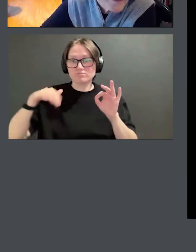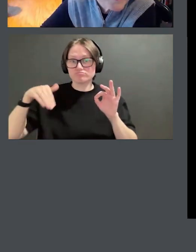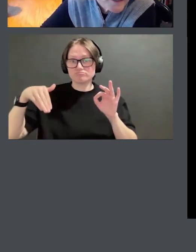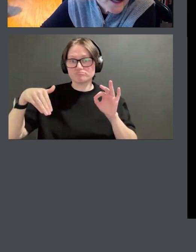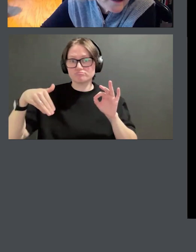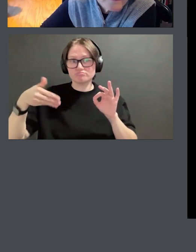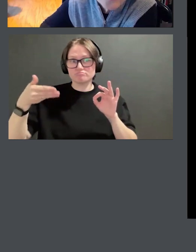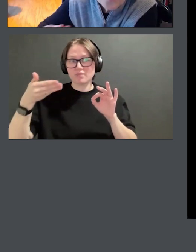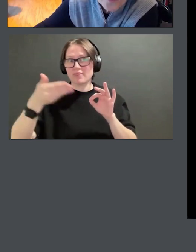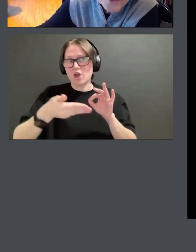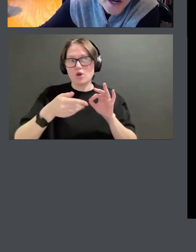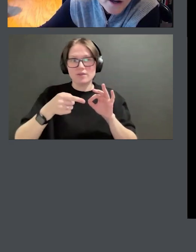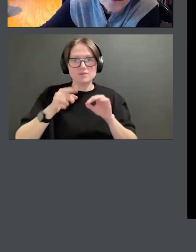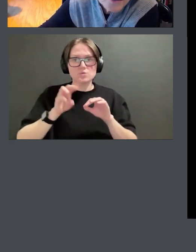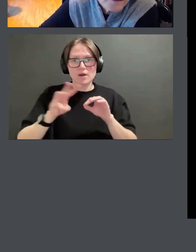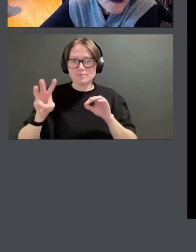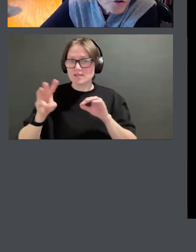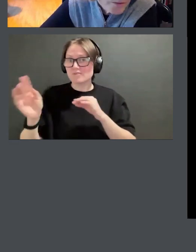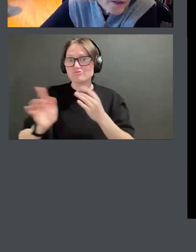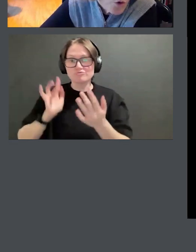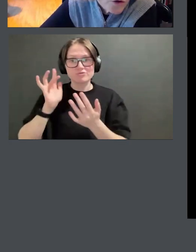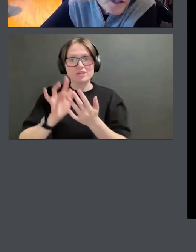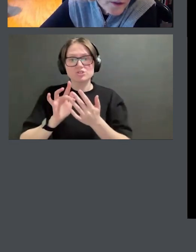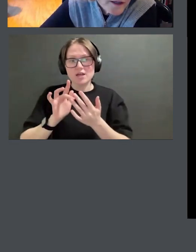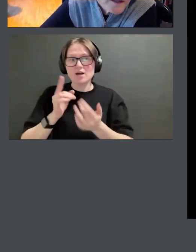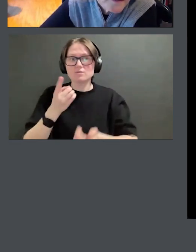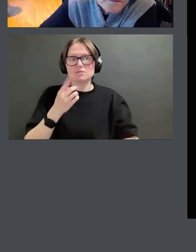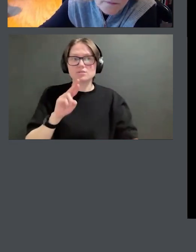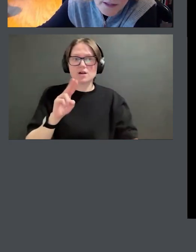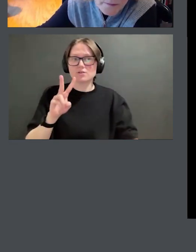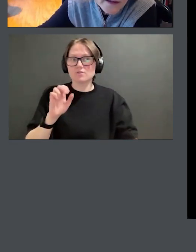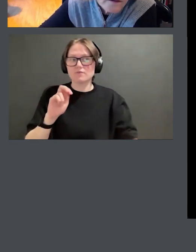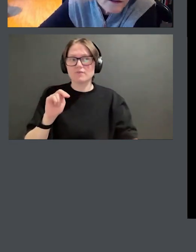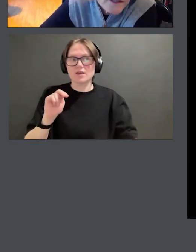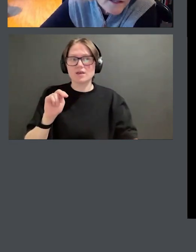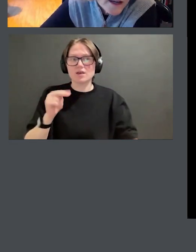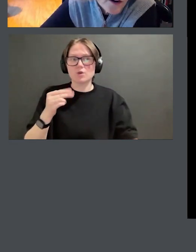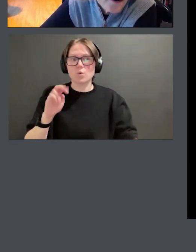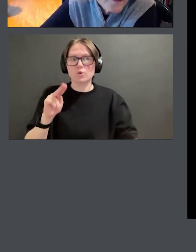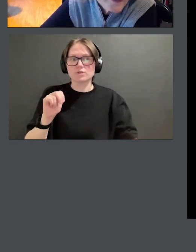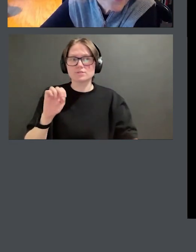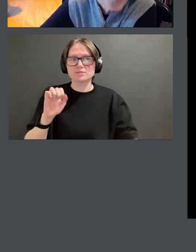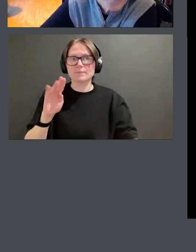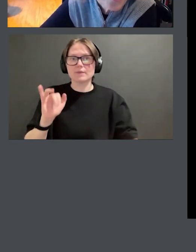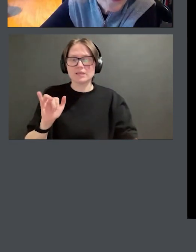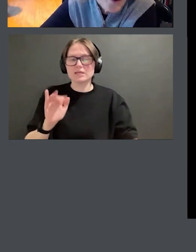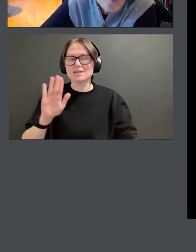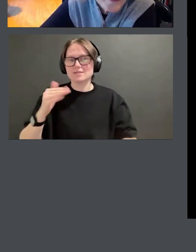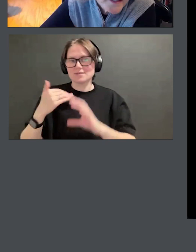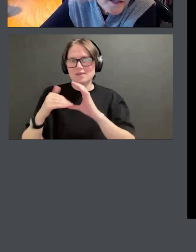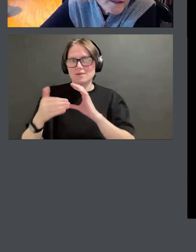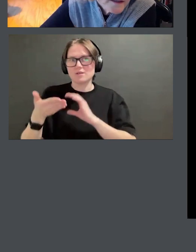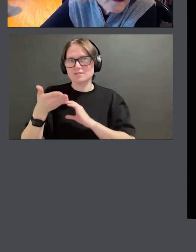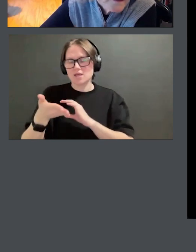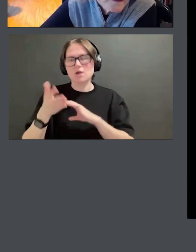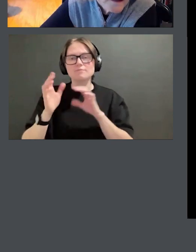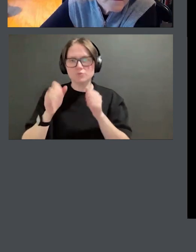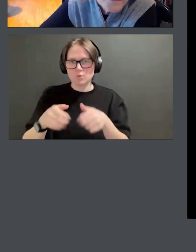this website, reach out to Dr. Ben Hornsby. His email is there, and you can